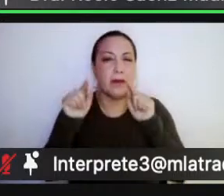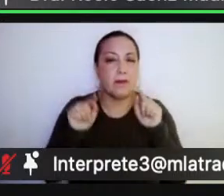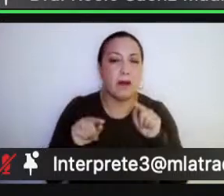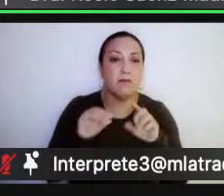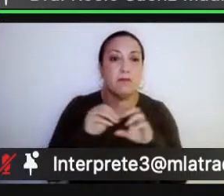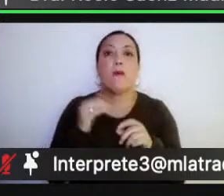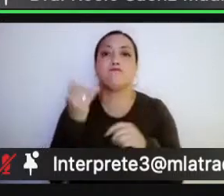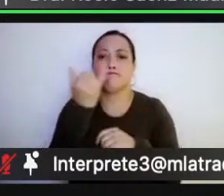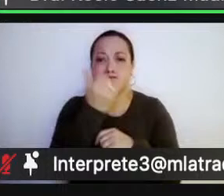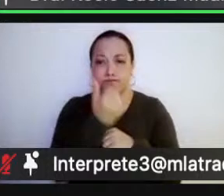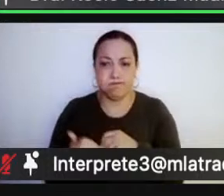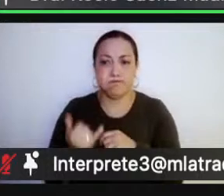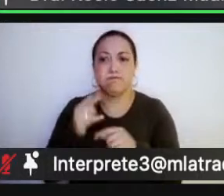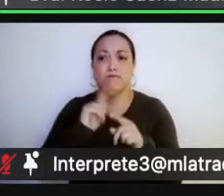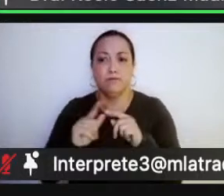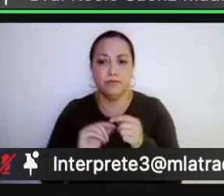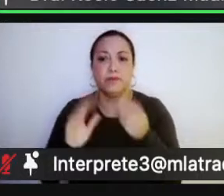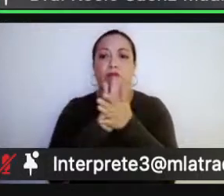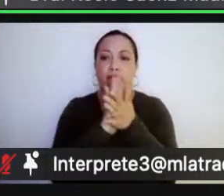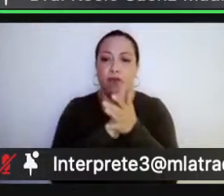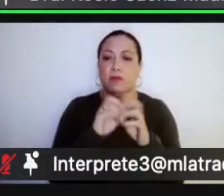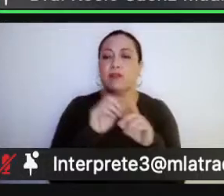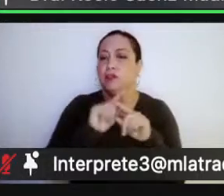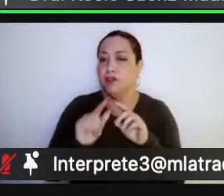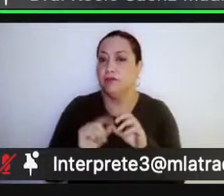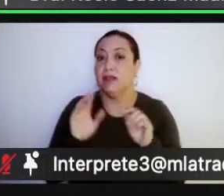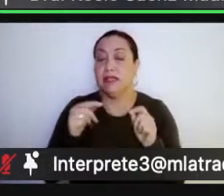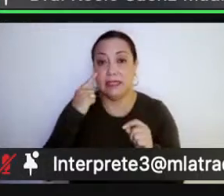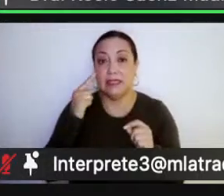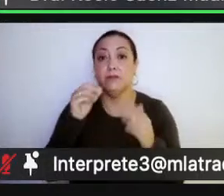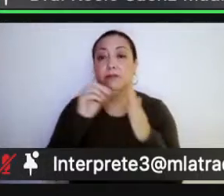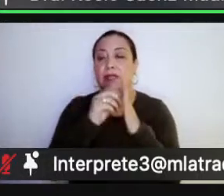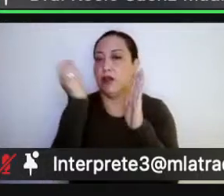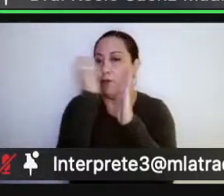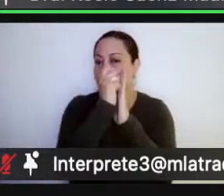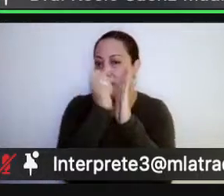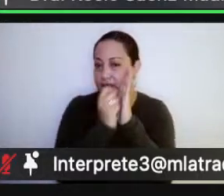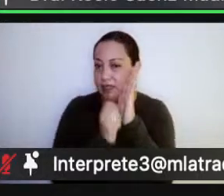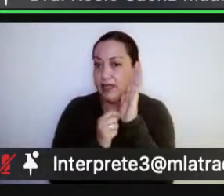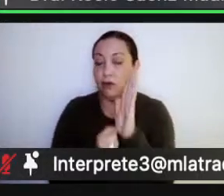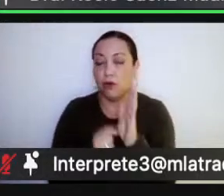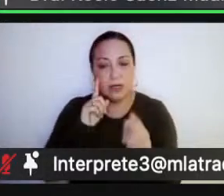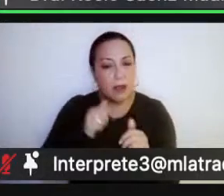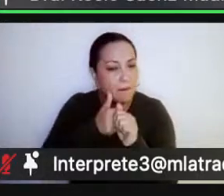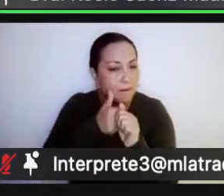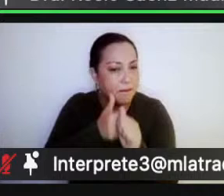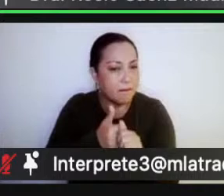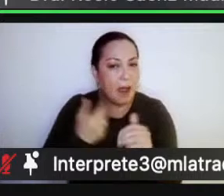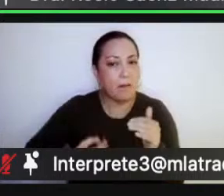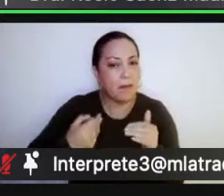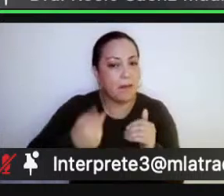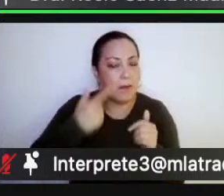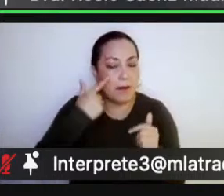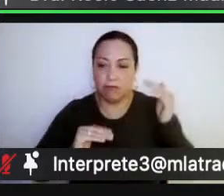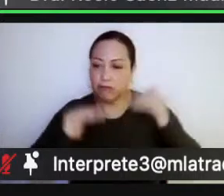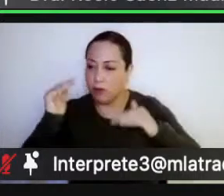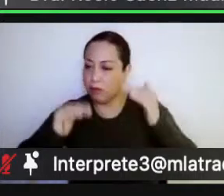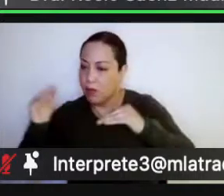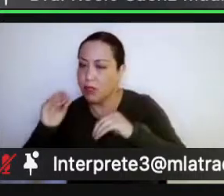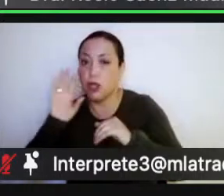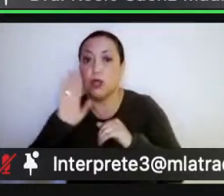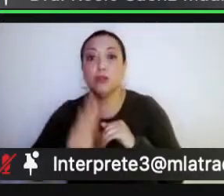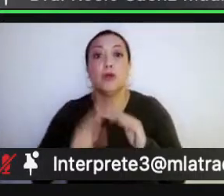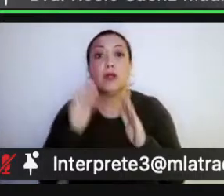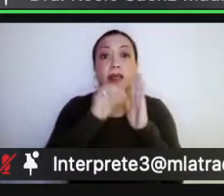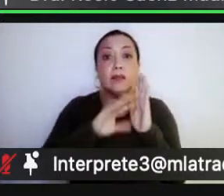the availability of the information sources, the systematic monitoring of